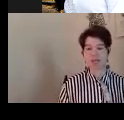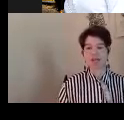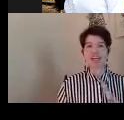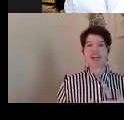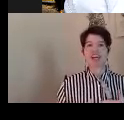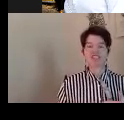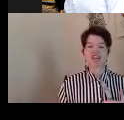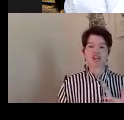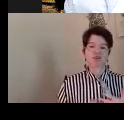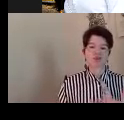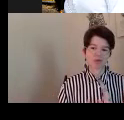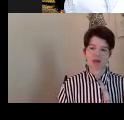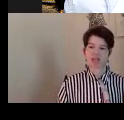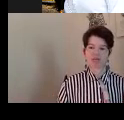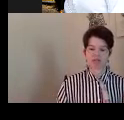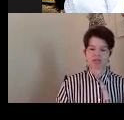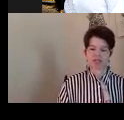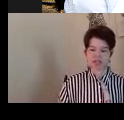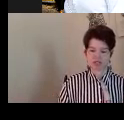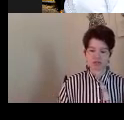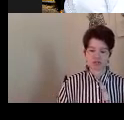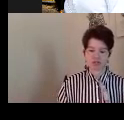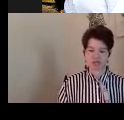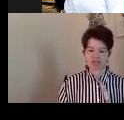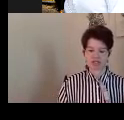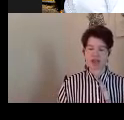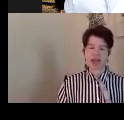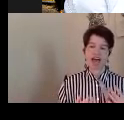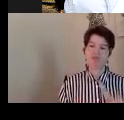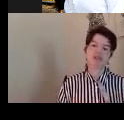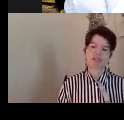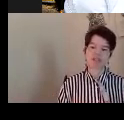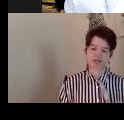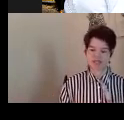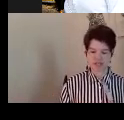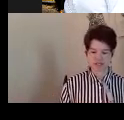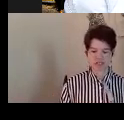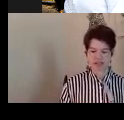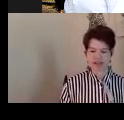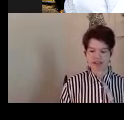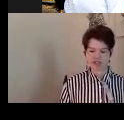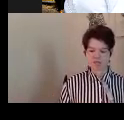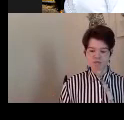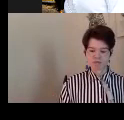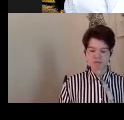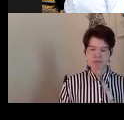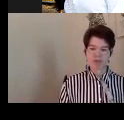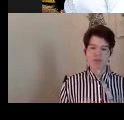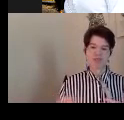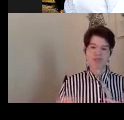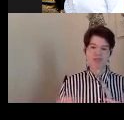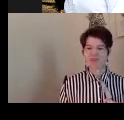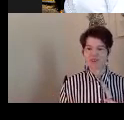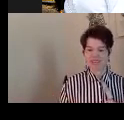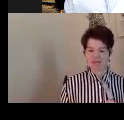time. It's an incredible documentary that demonstrates everything that we're discussing today. they went